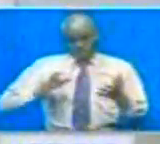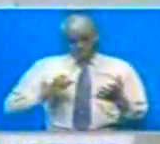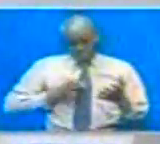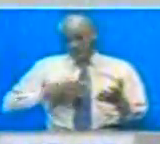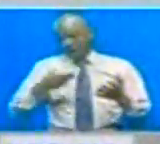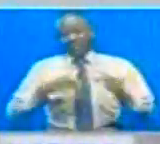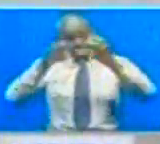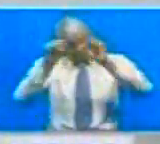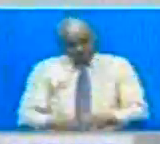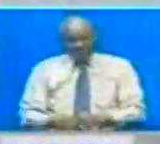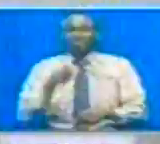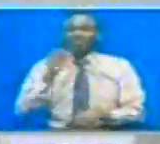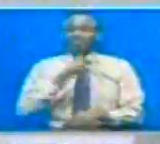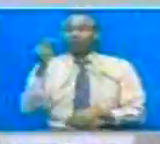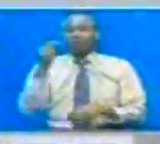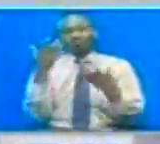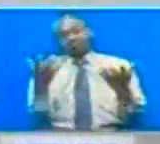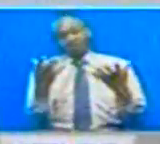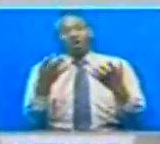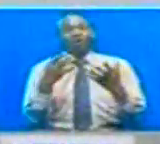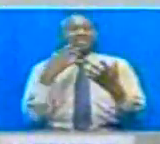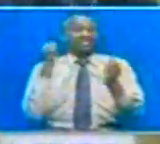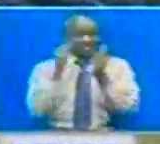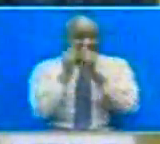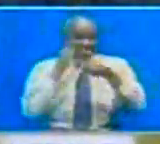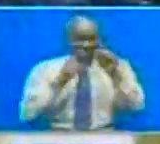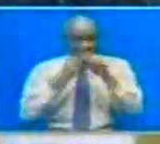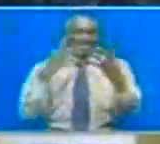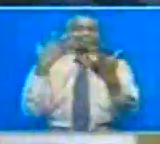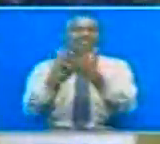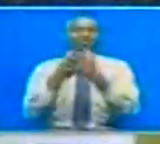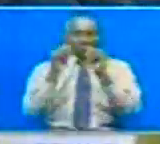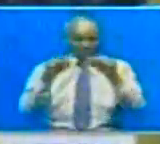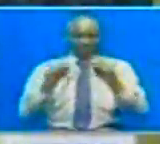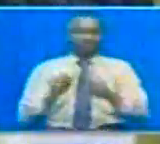person is liable to a minimum of 10 years in prison.